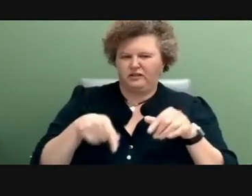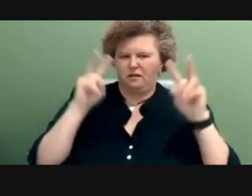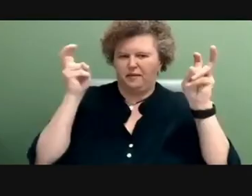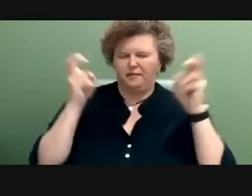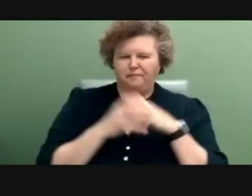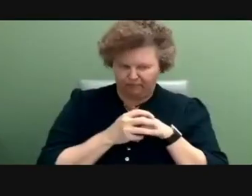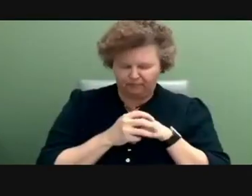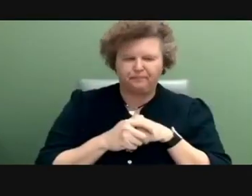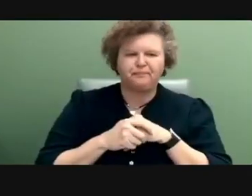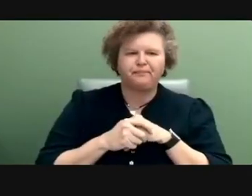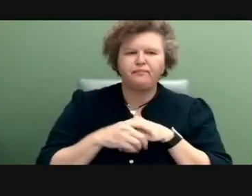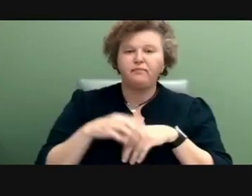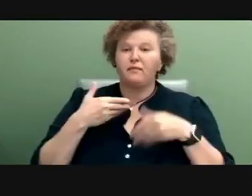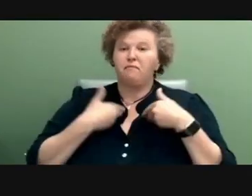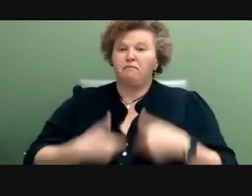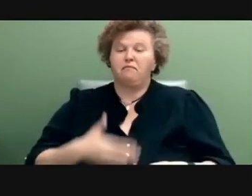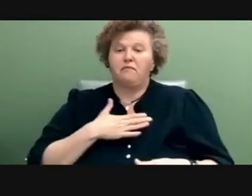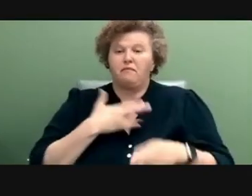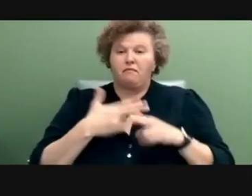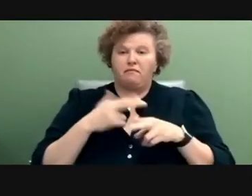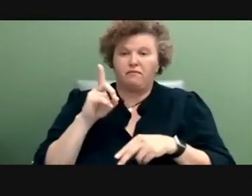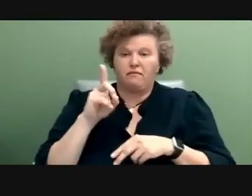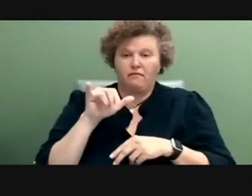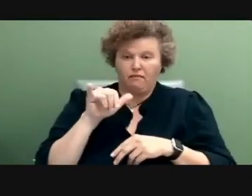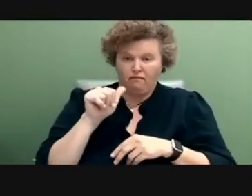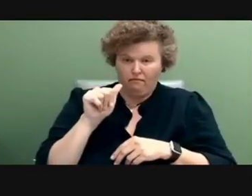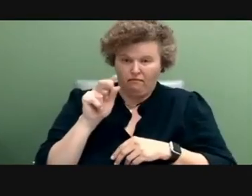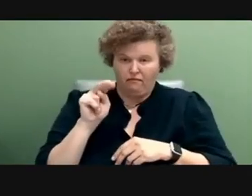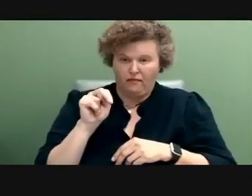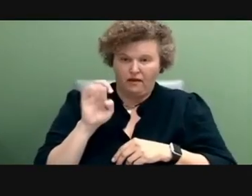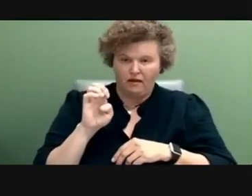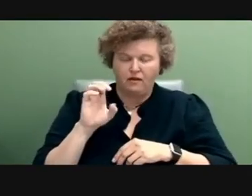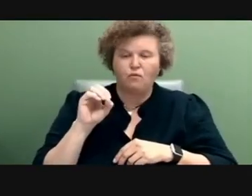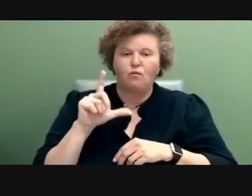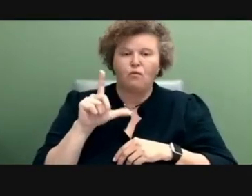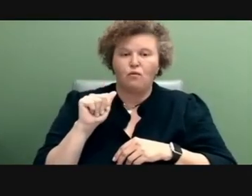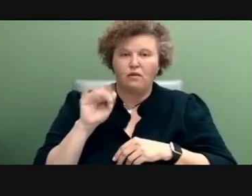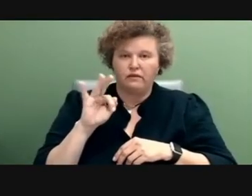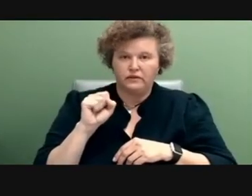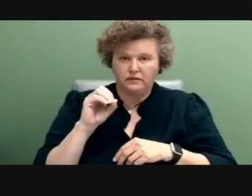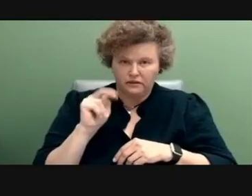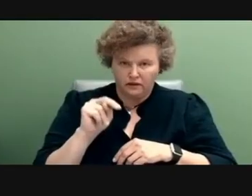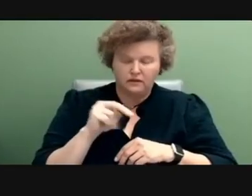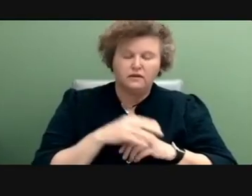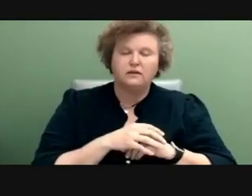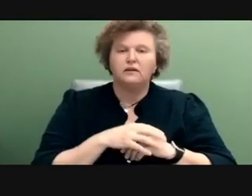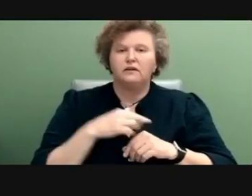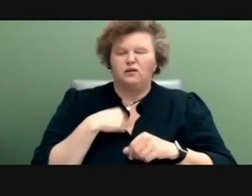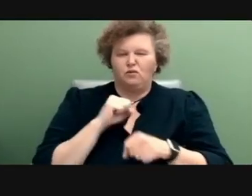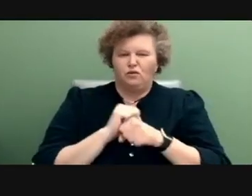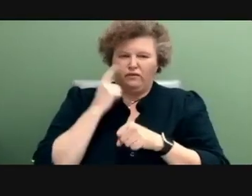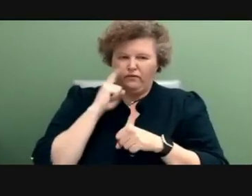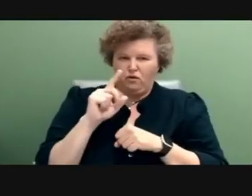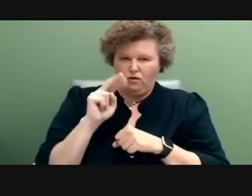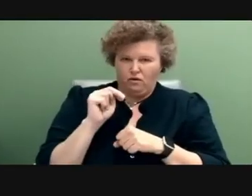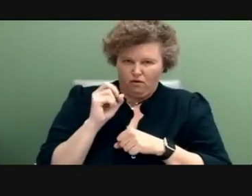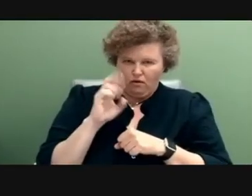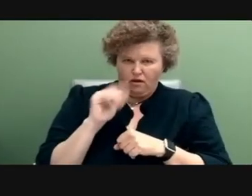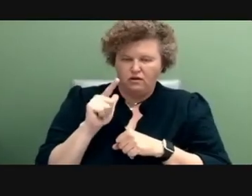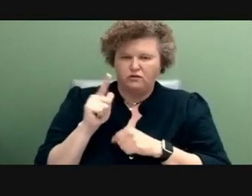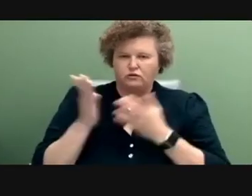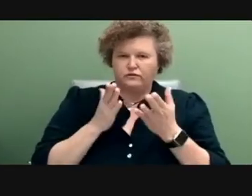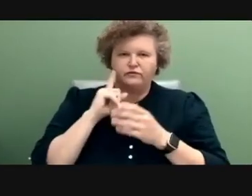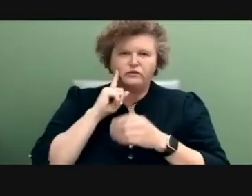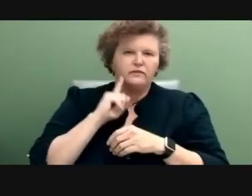will be presenting on this topic. My name is Diane Olofsson. I work